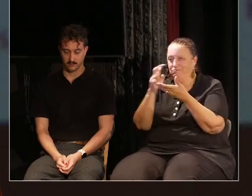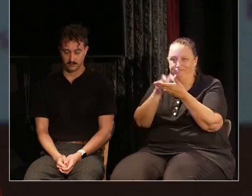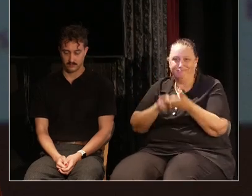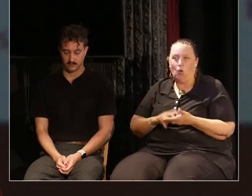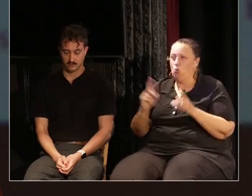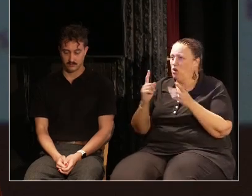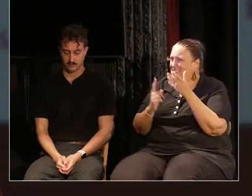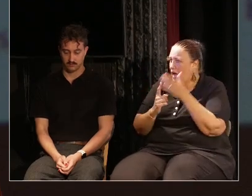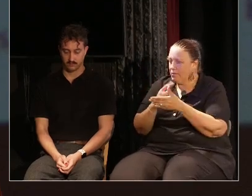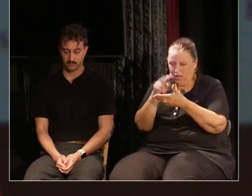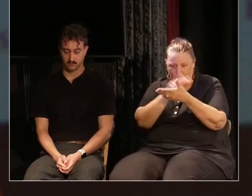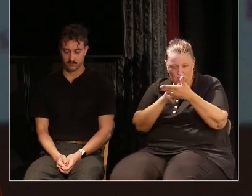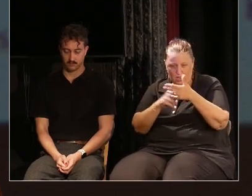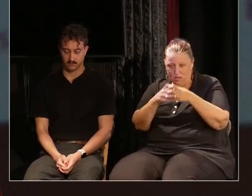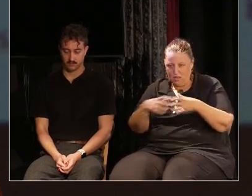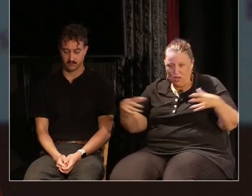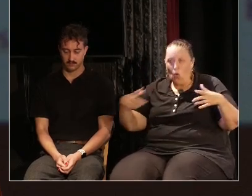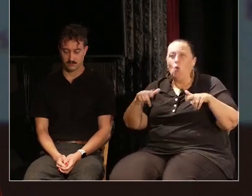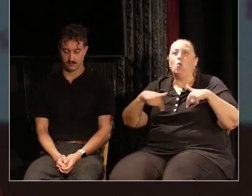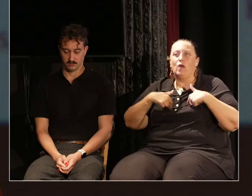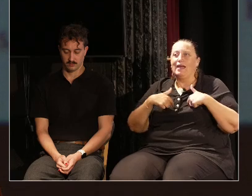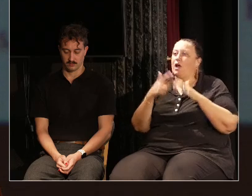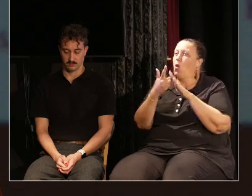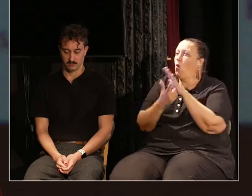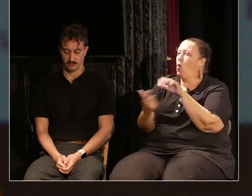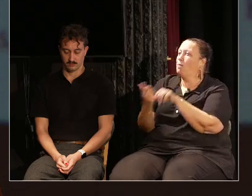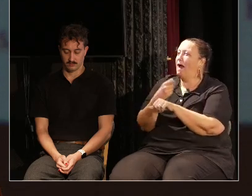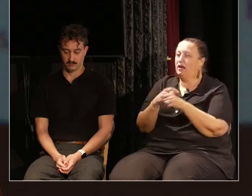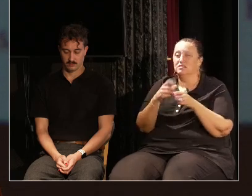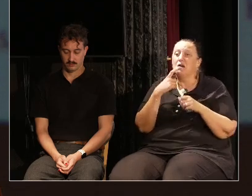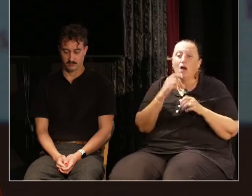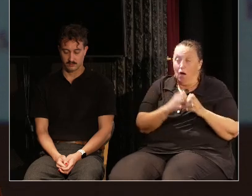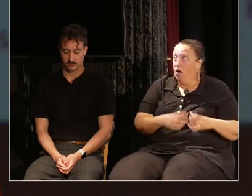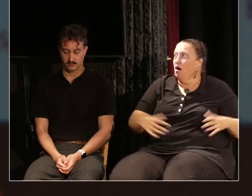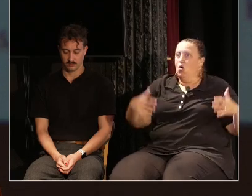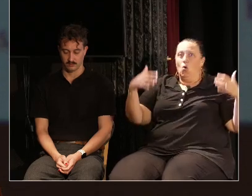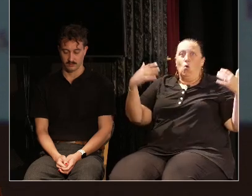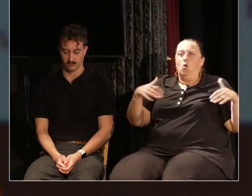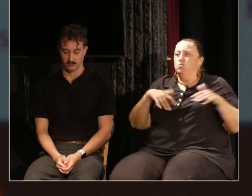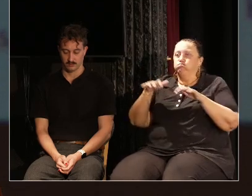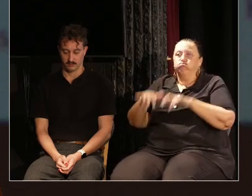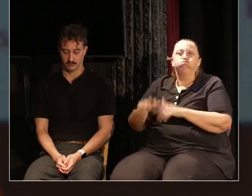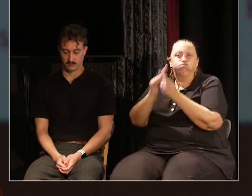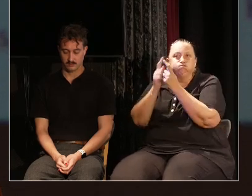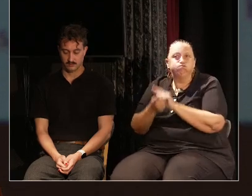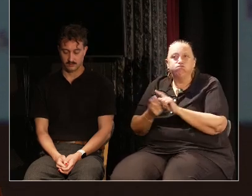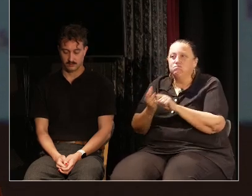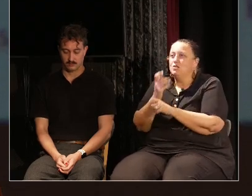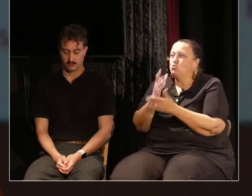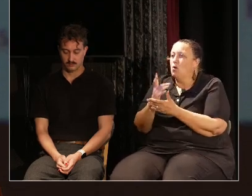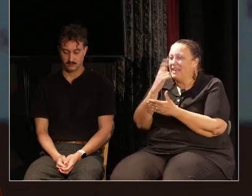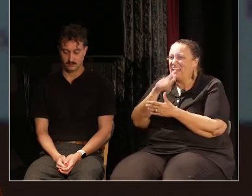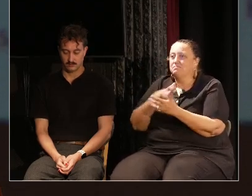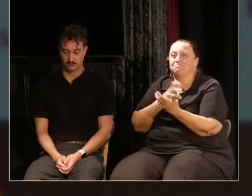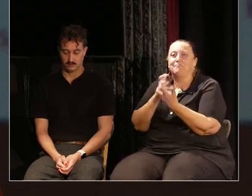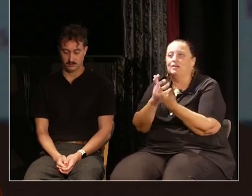That does help us as lawmakers then to respond in the right way and to make sure we are doing absolutely everything we need to make sure that